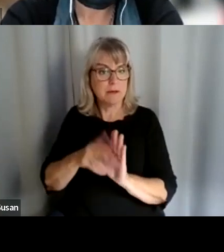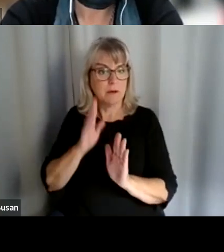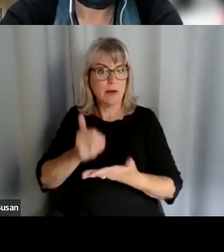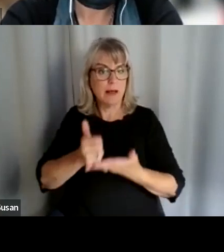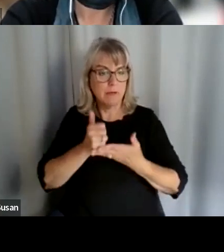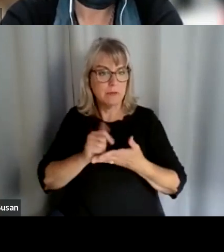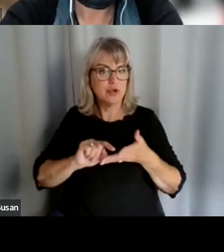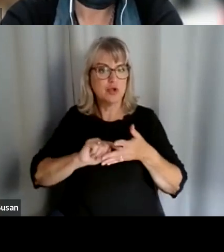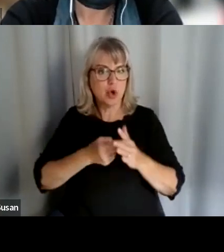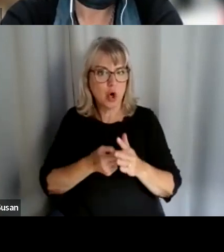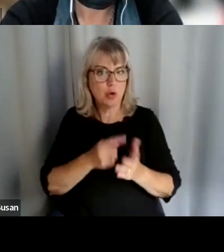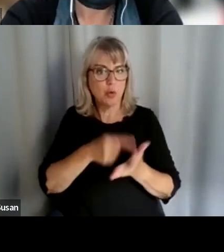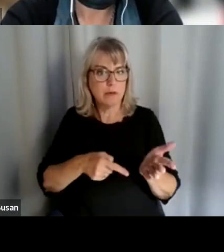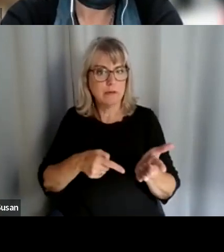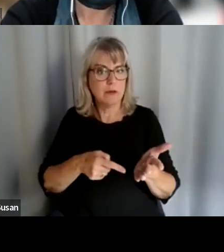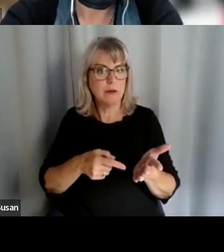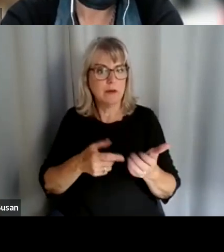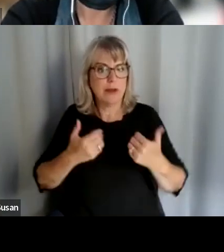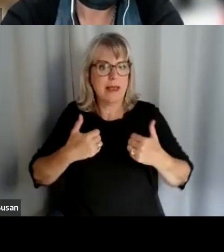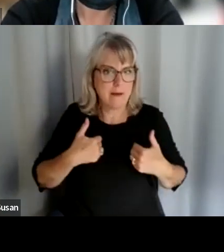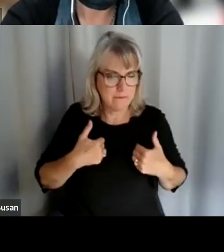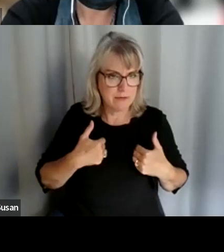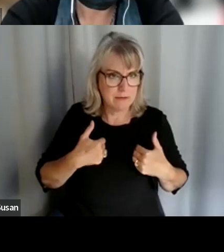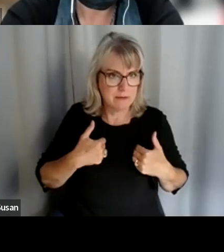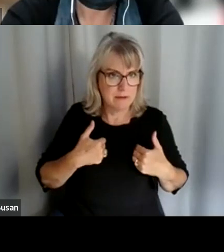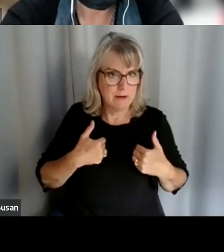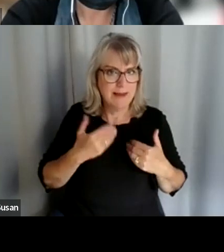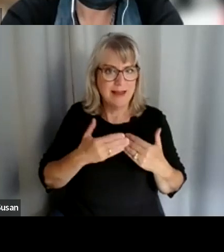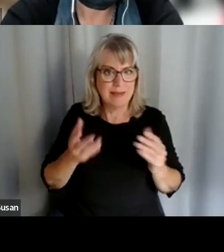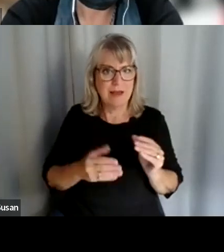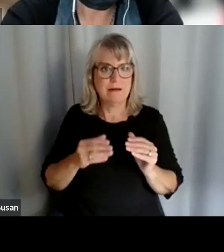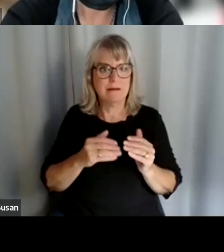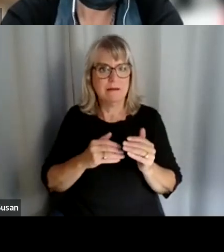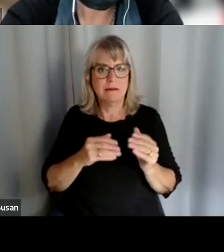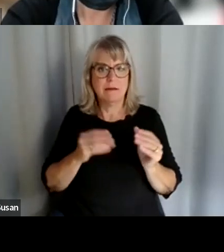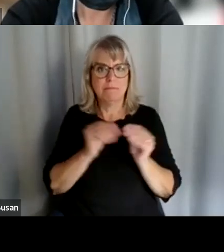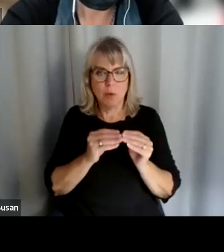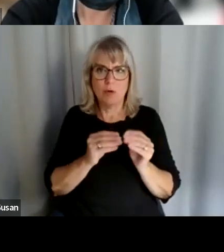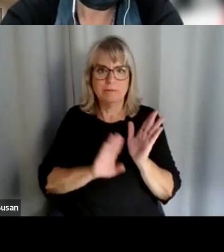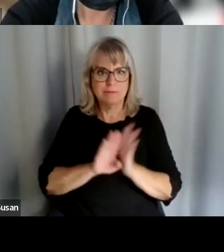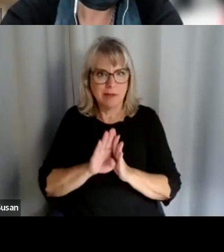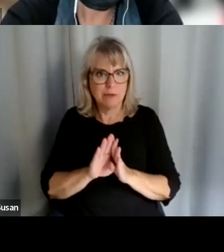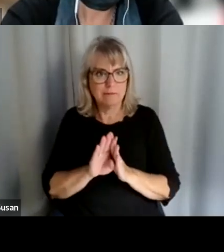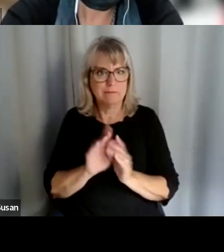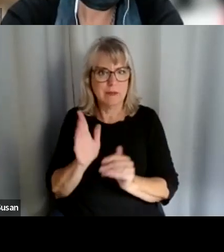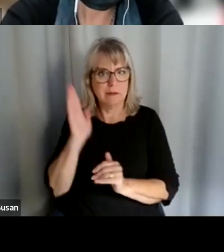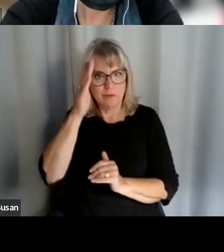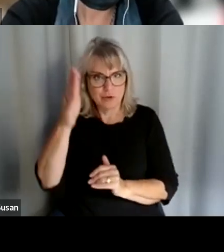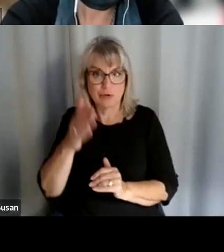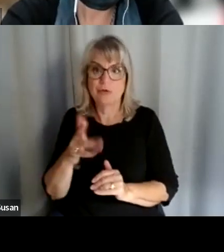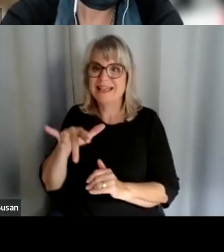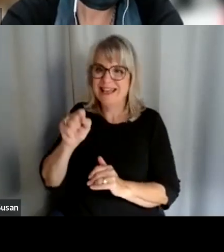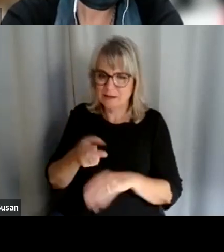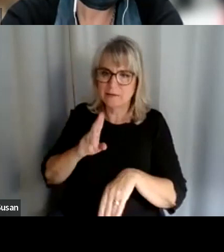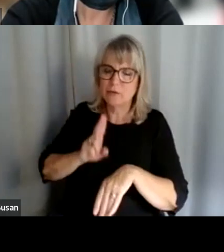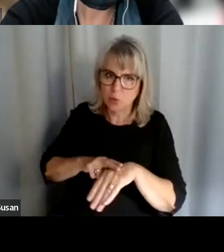what we already have in policy and try to further that and move further down the road. Now, yes, of course, there